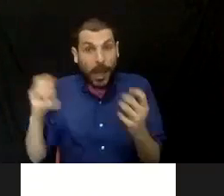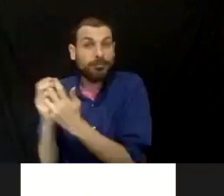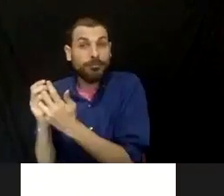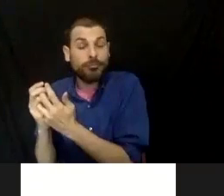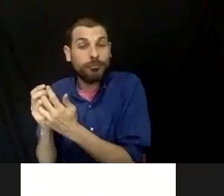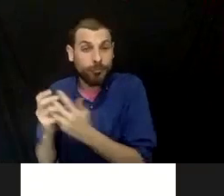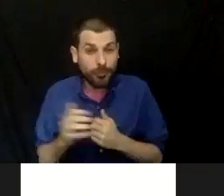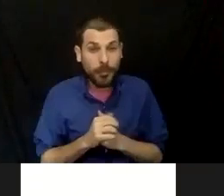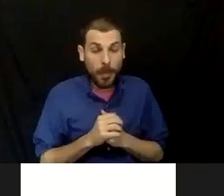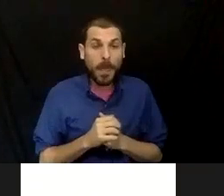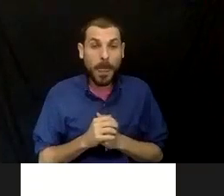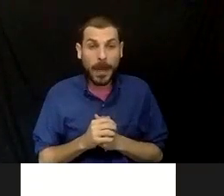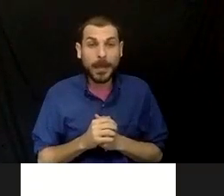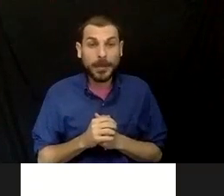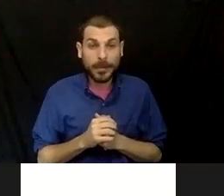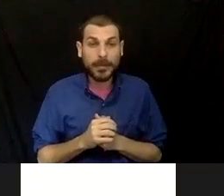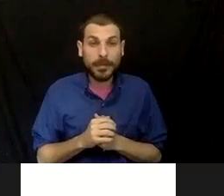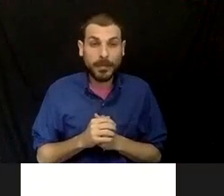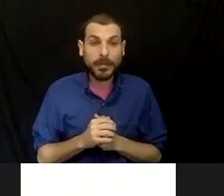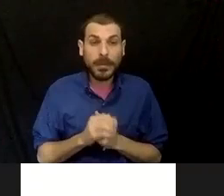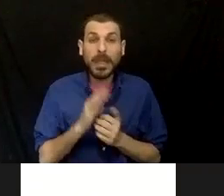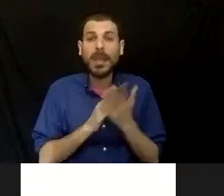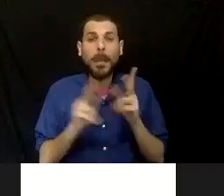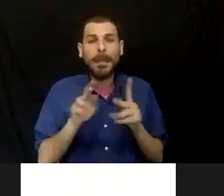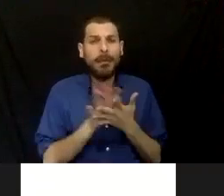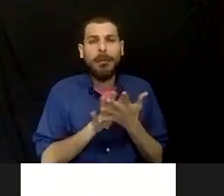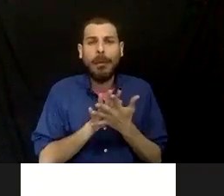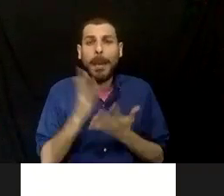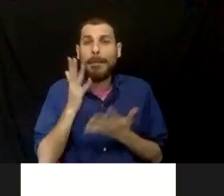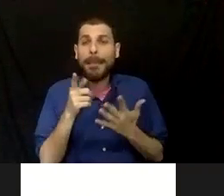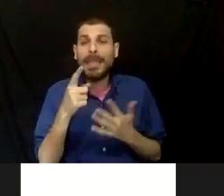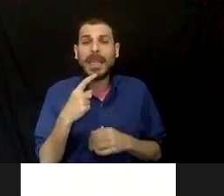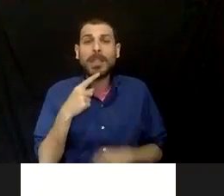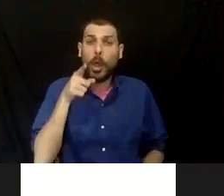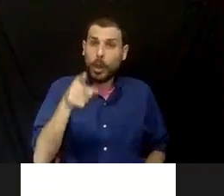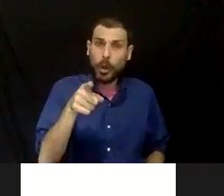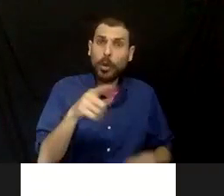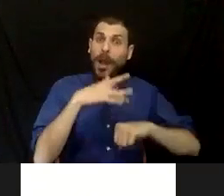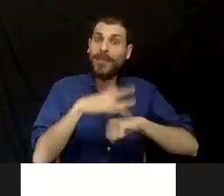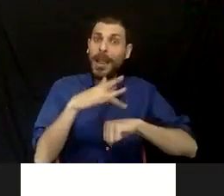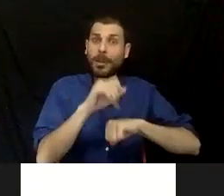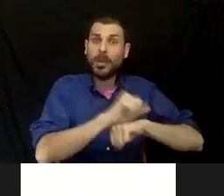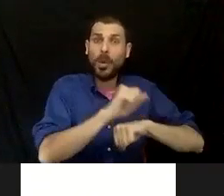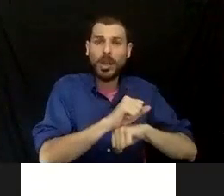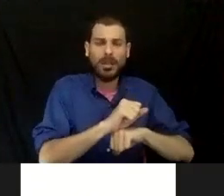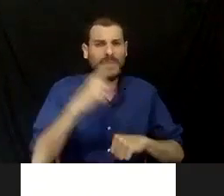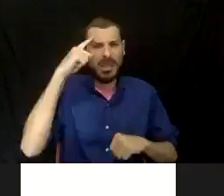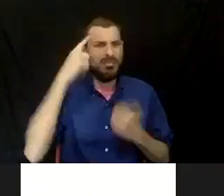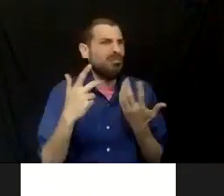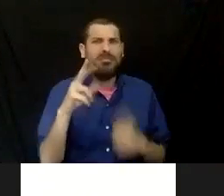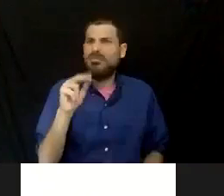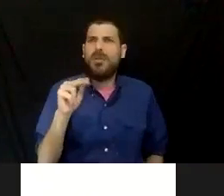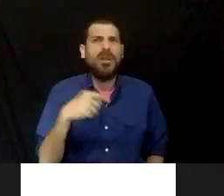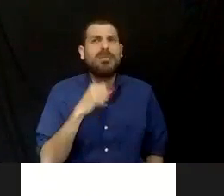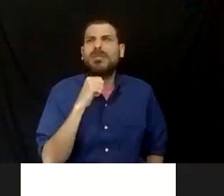application, you know, you might hit a question about your availability to work and say, hey, I'm not available. I have to stay home and care for